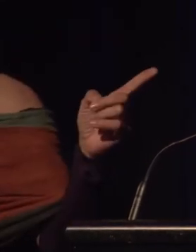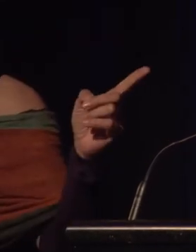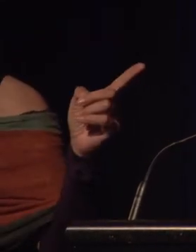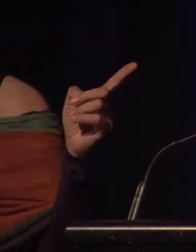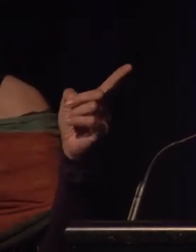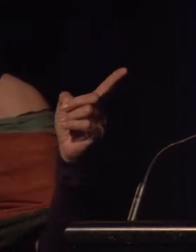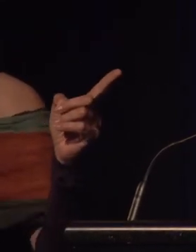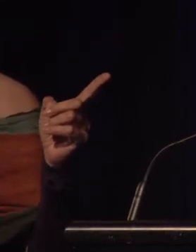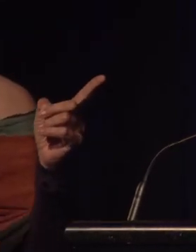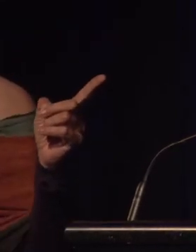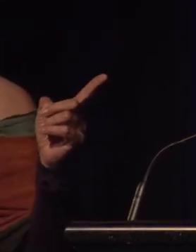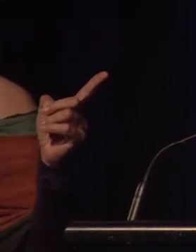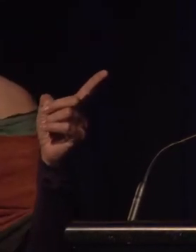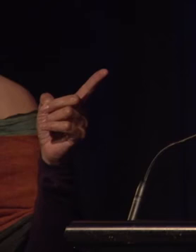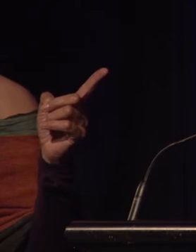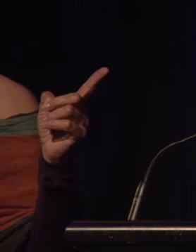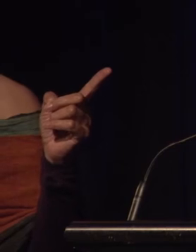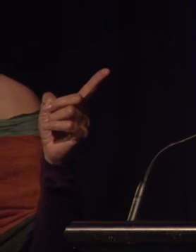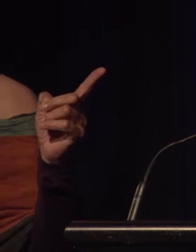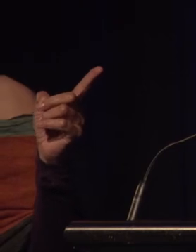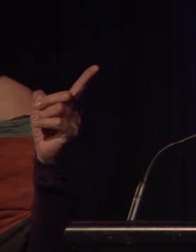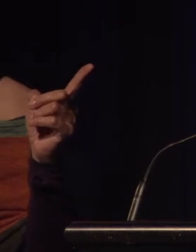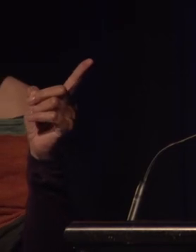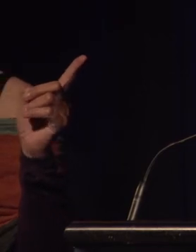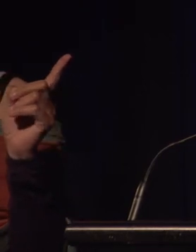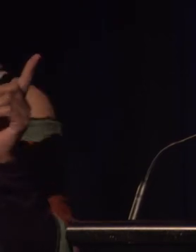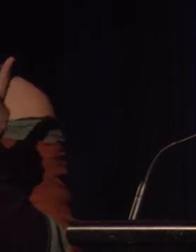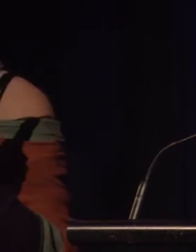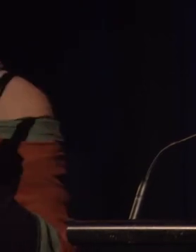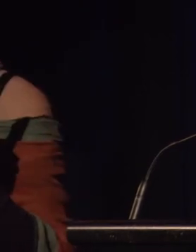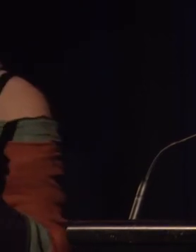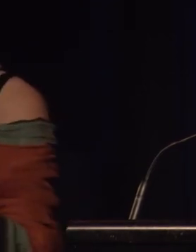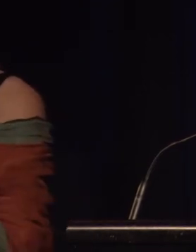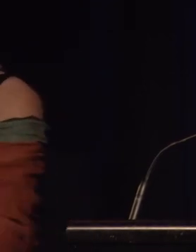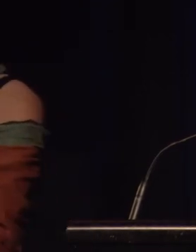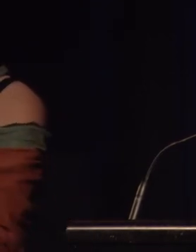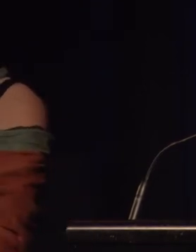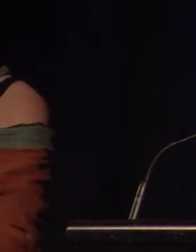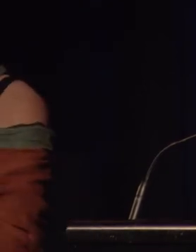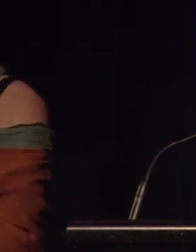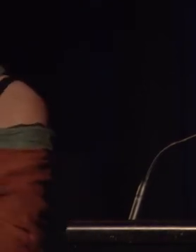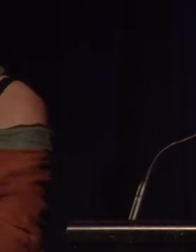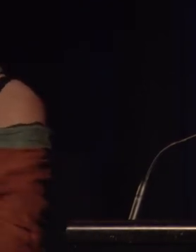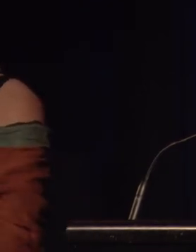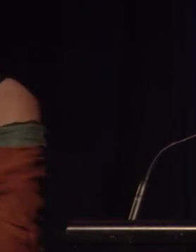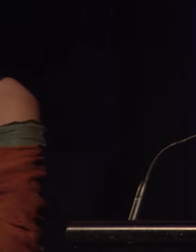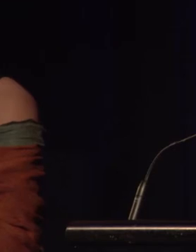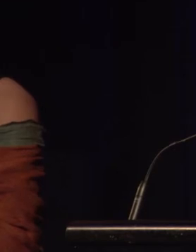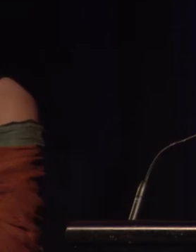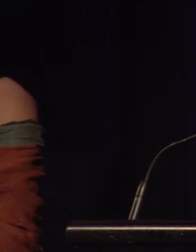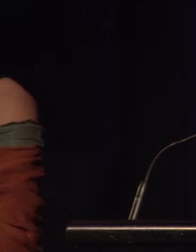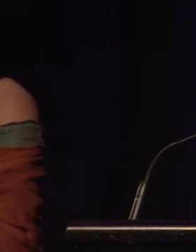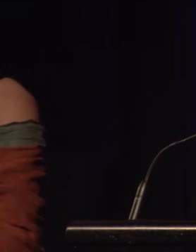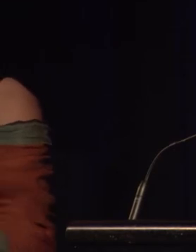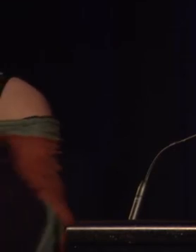you to vote. It's a non-scientific poll, and depending on the numbers that we